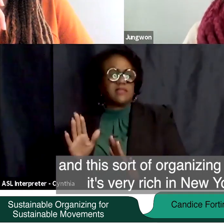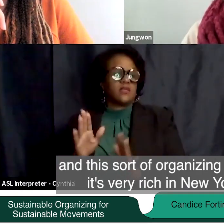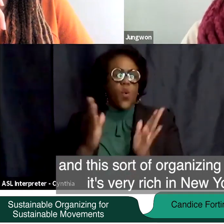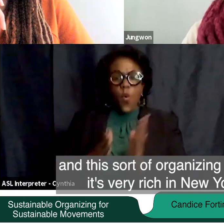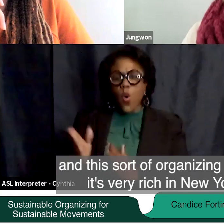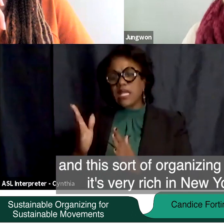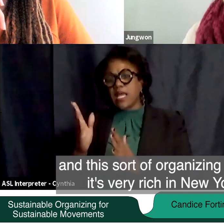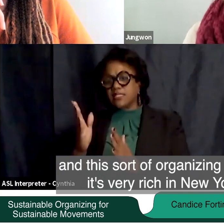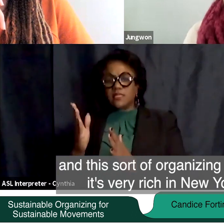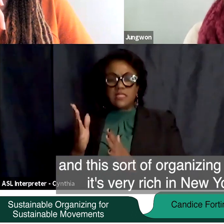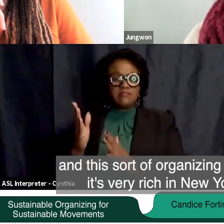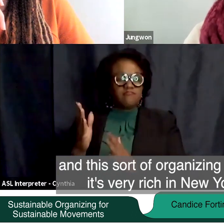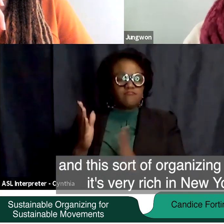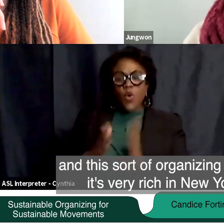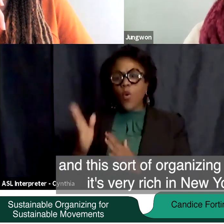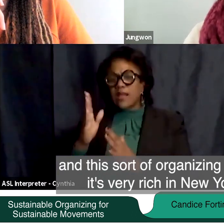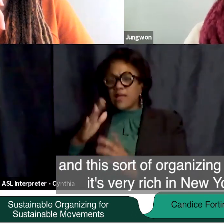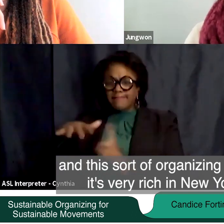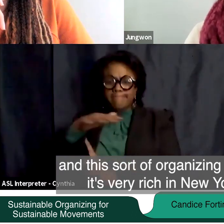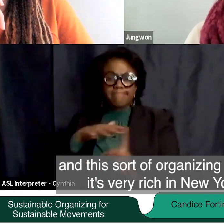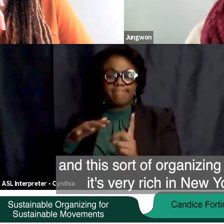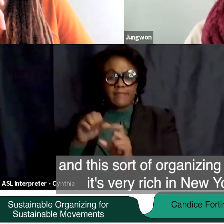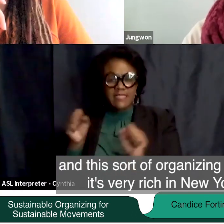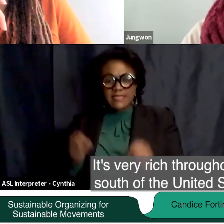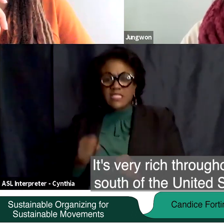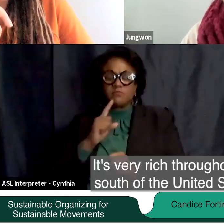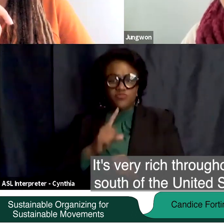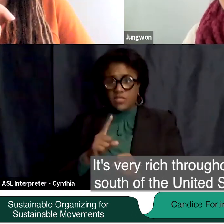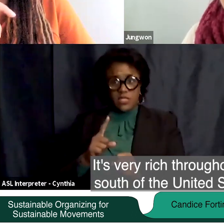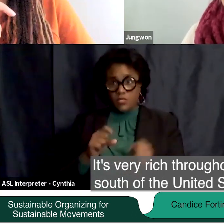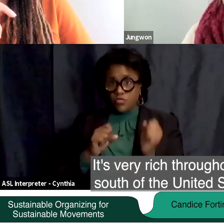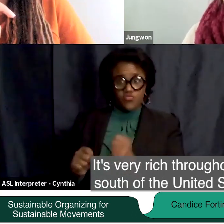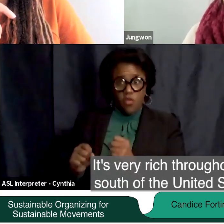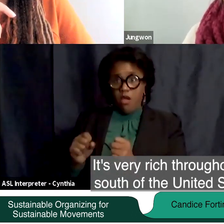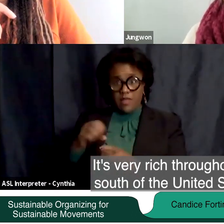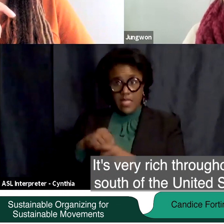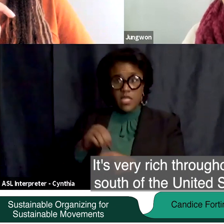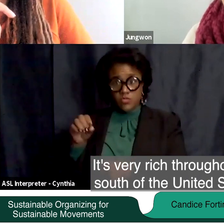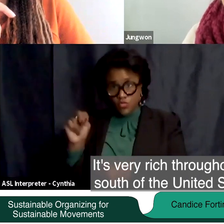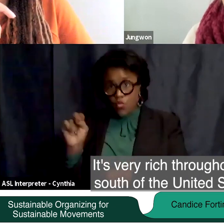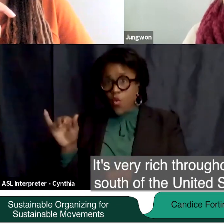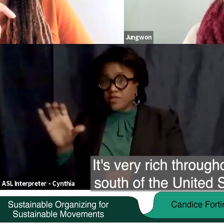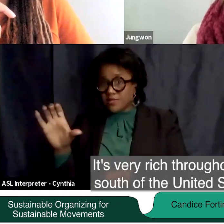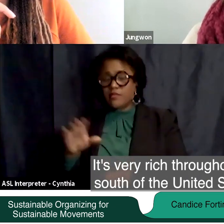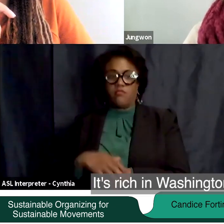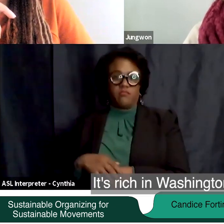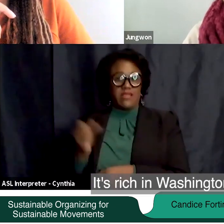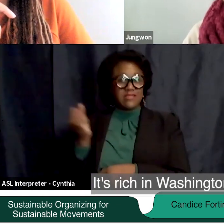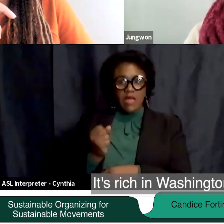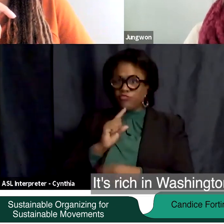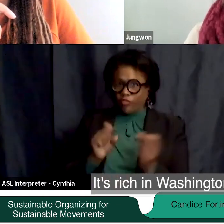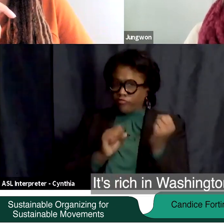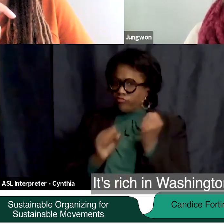organizing and this sort of organizing ecosystem. It's very rich in New York City. It's very rich throughout the South of the United States.